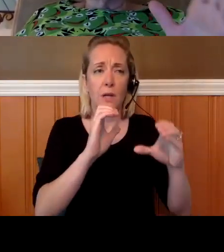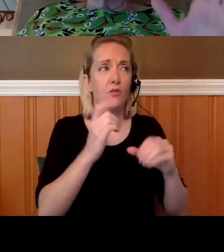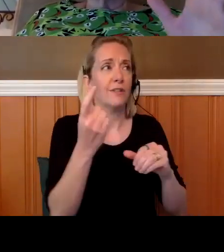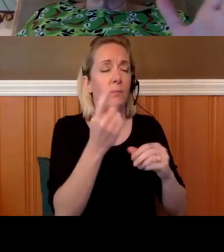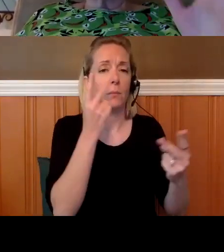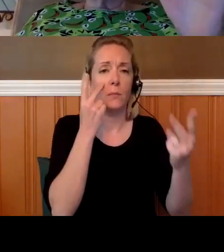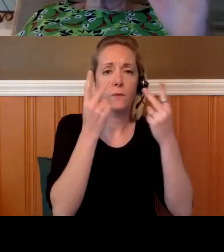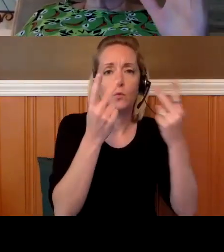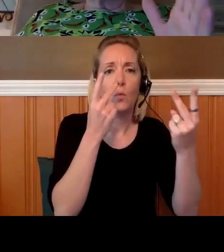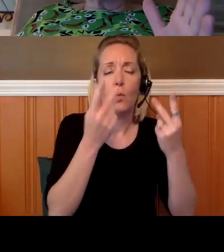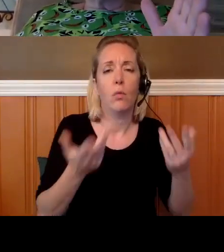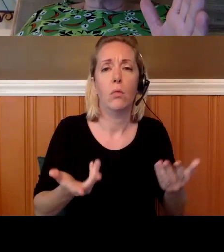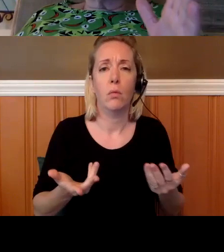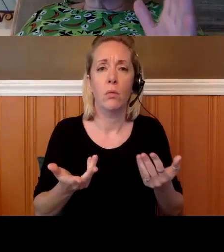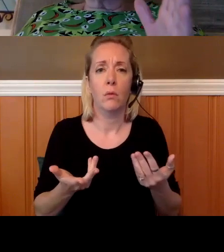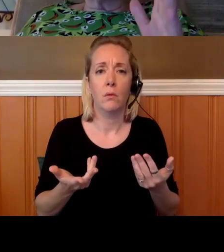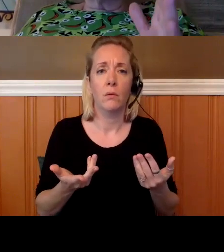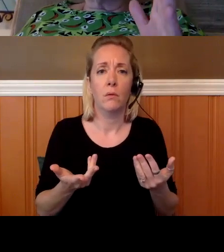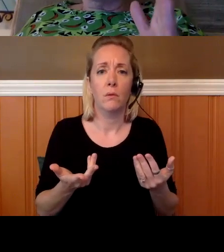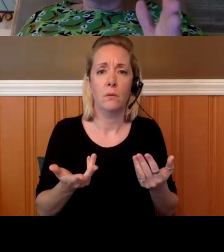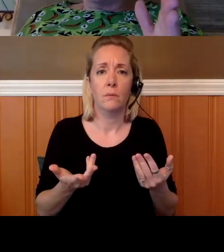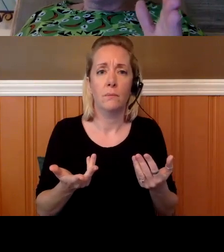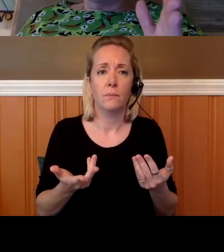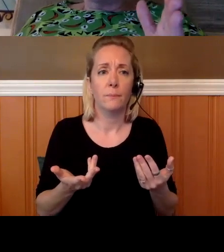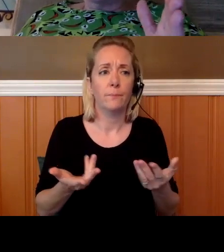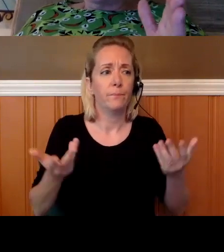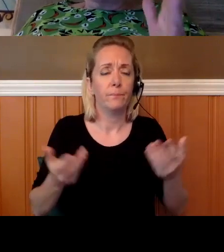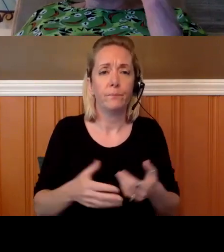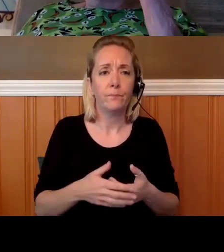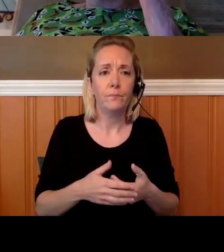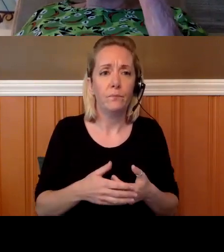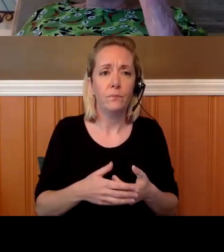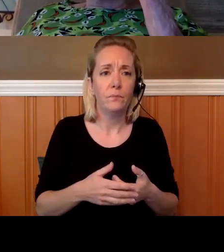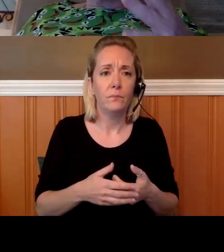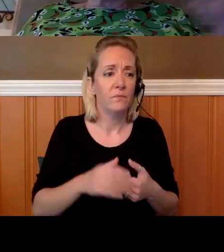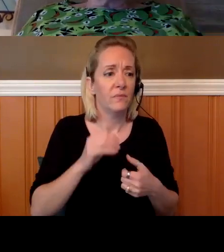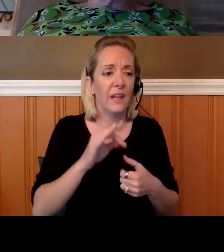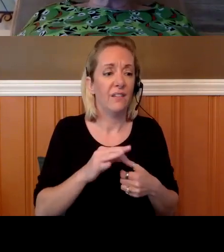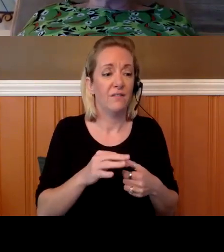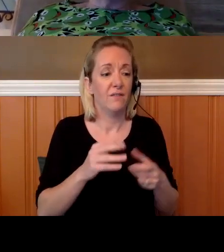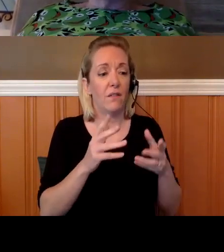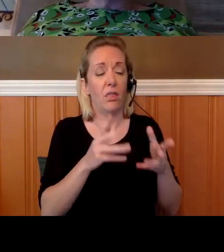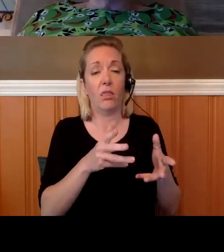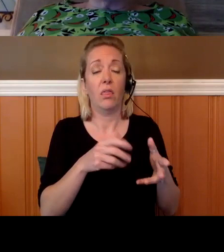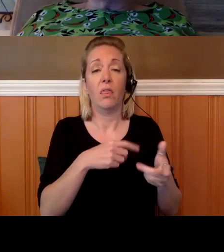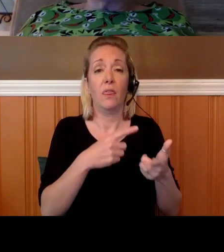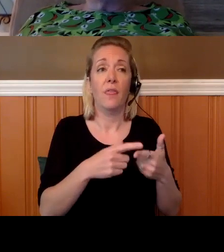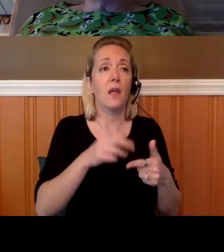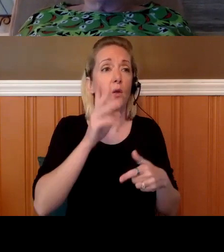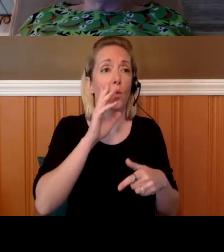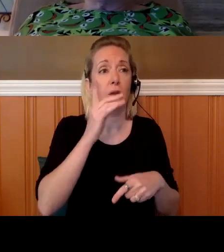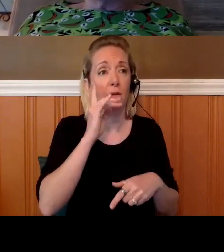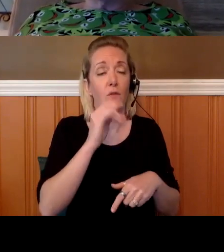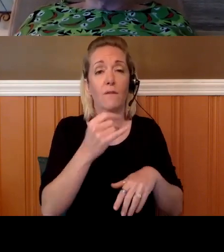for communication, we just doom him to a life of isolation. And there